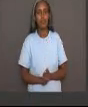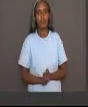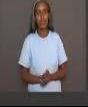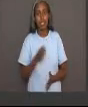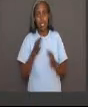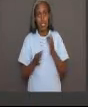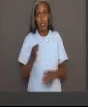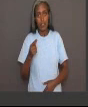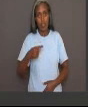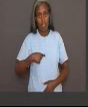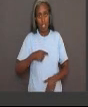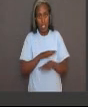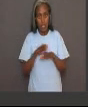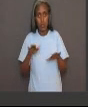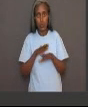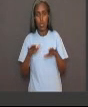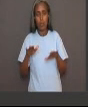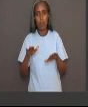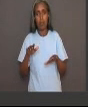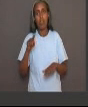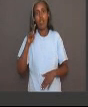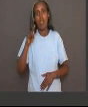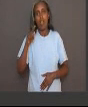If I swim, I am wet.